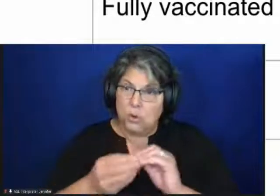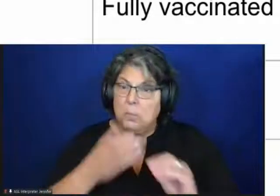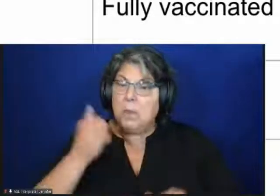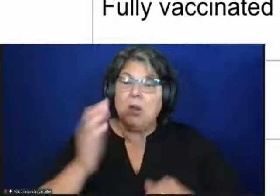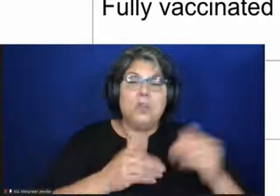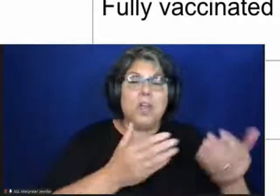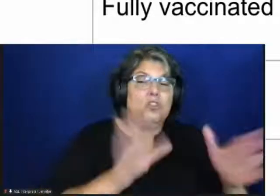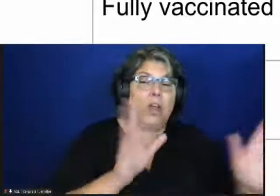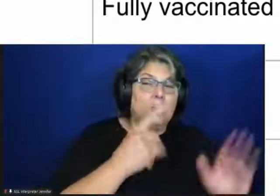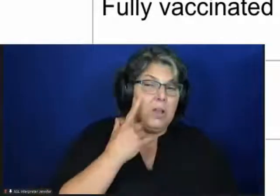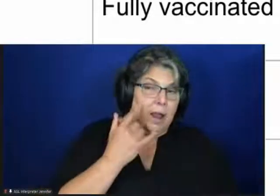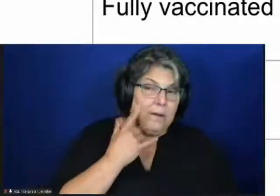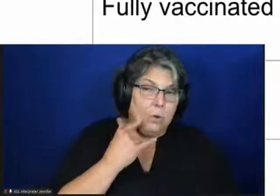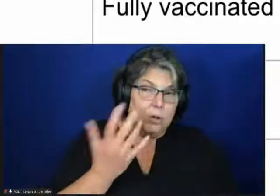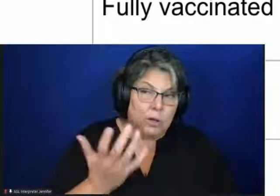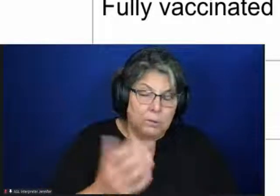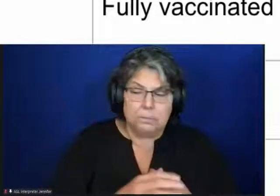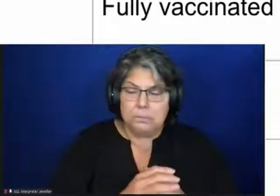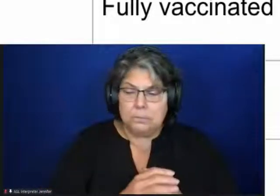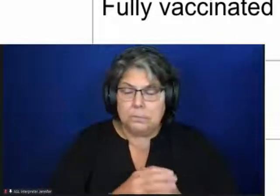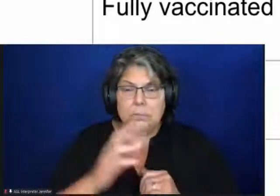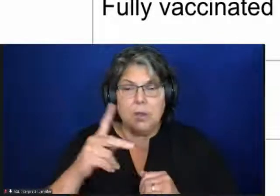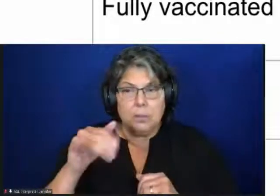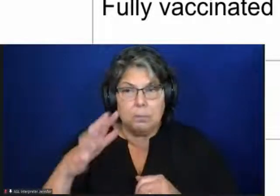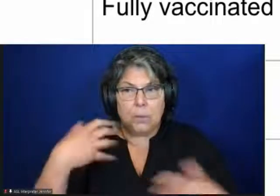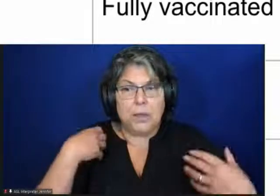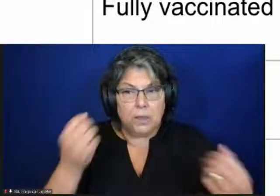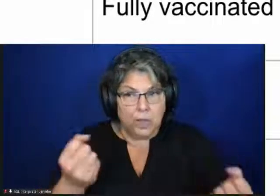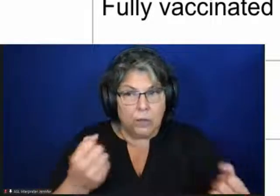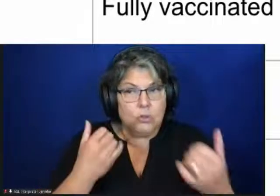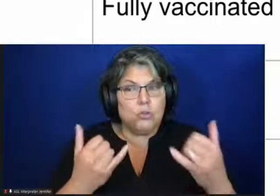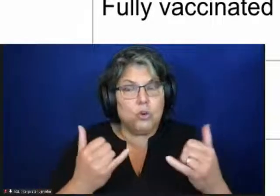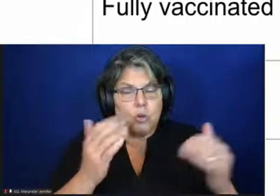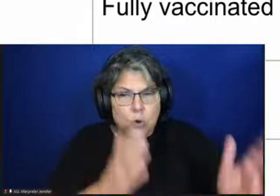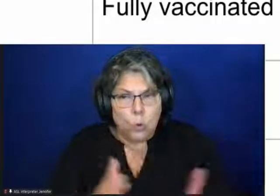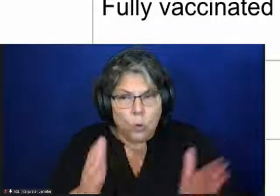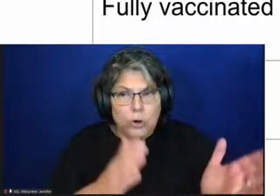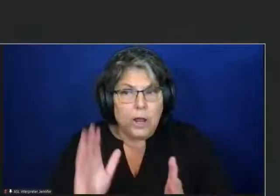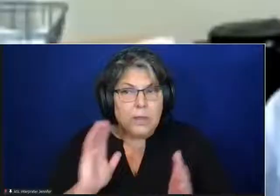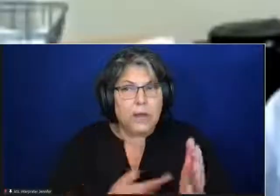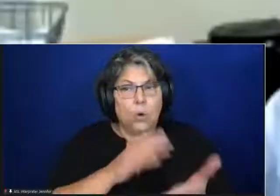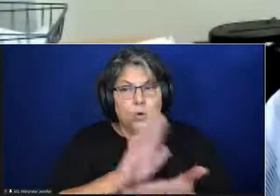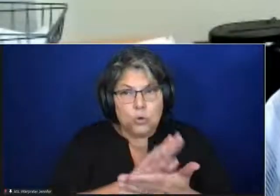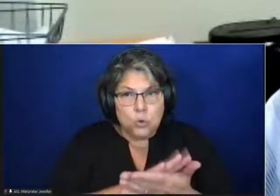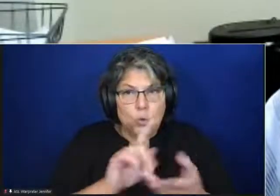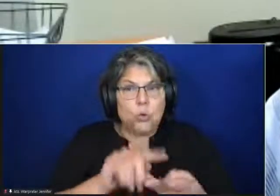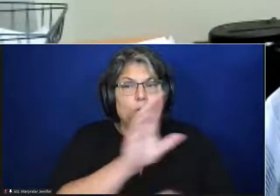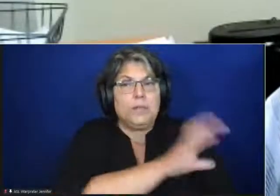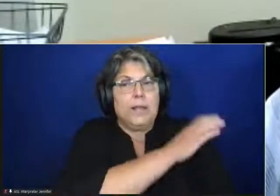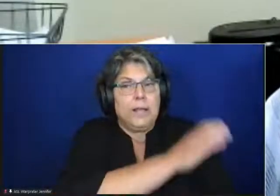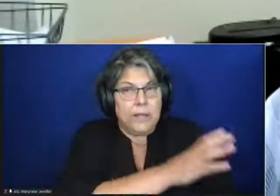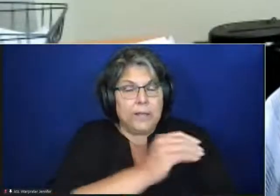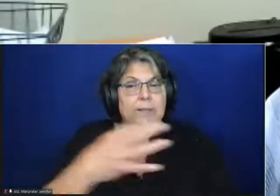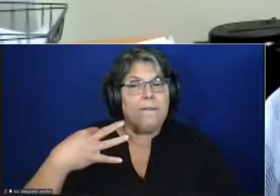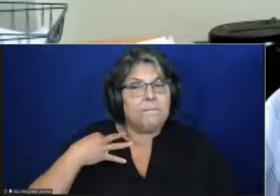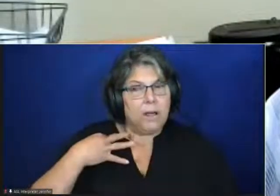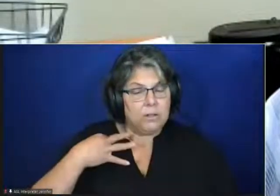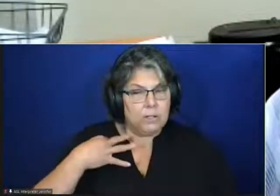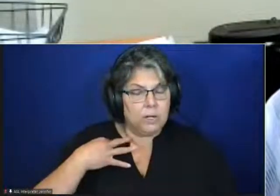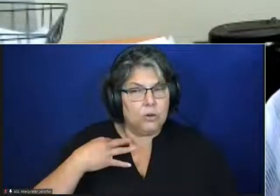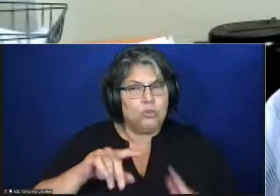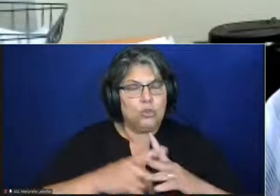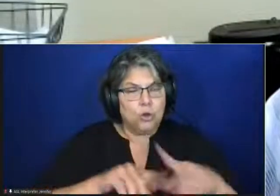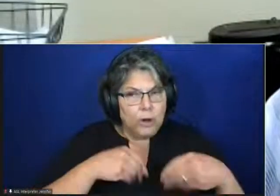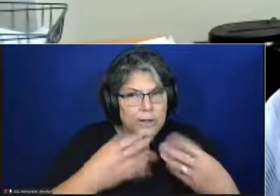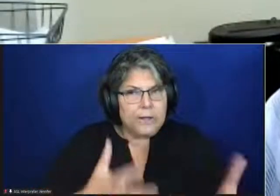average. Public Health is currently organizing our schools, clinics, and volunteers to administer the